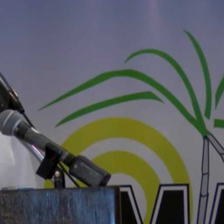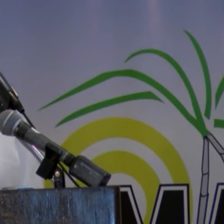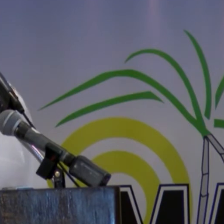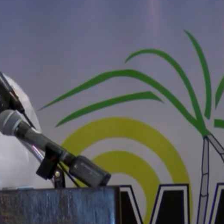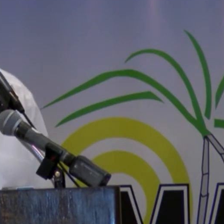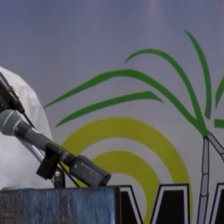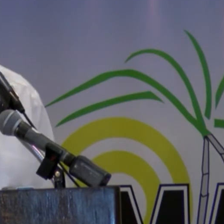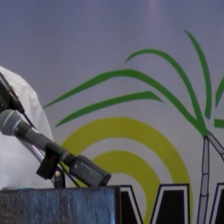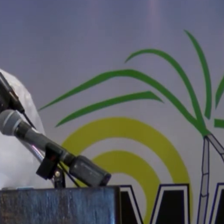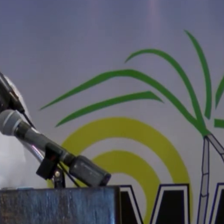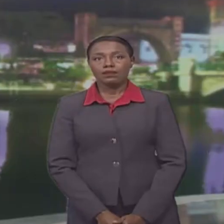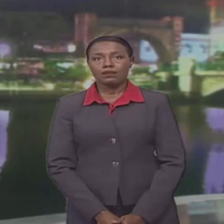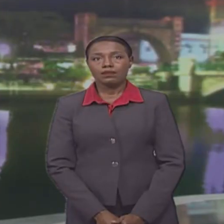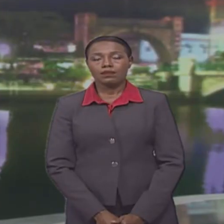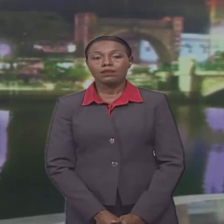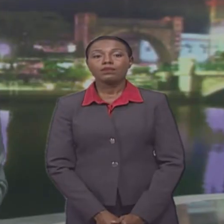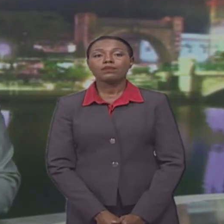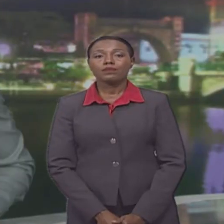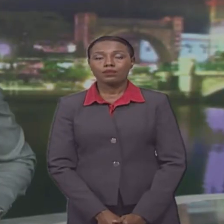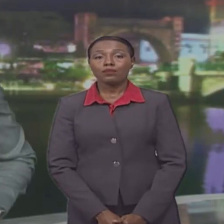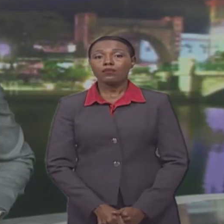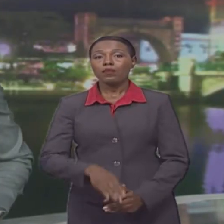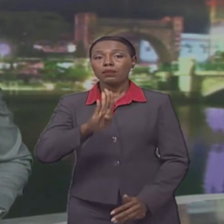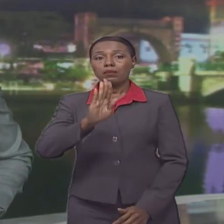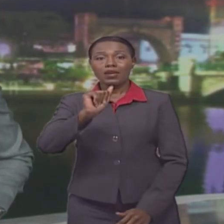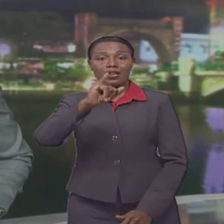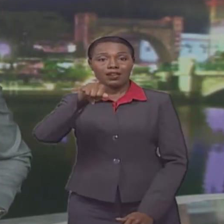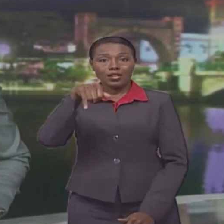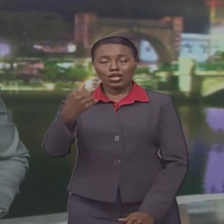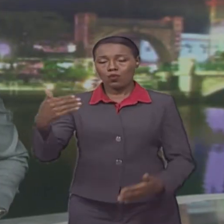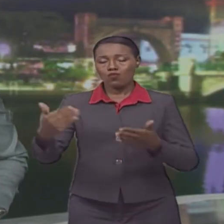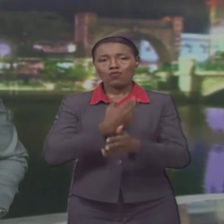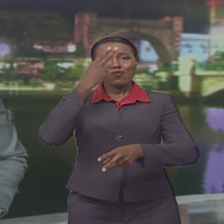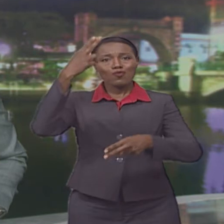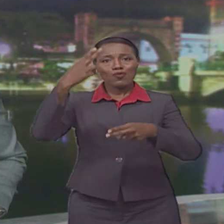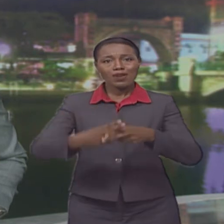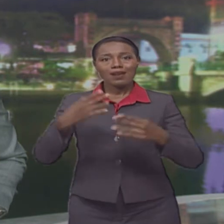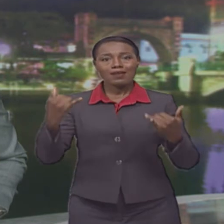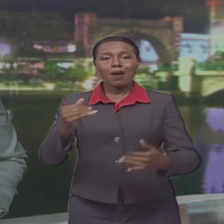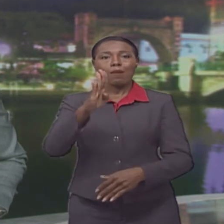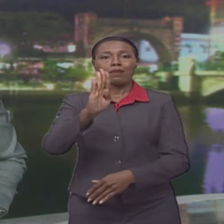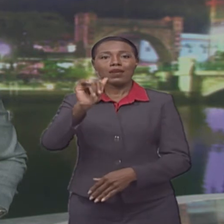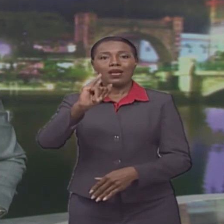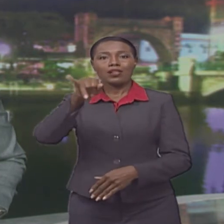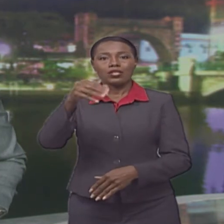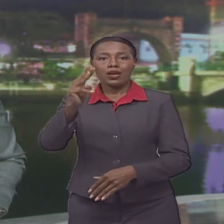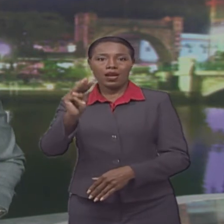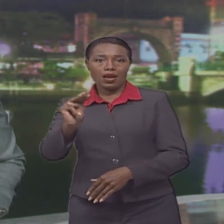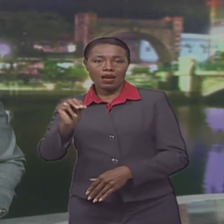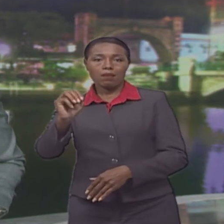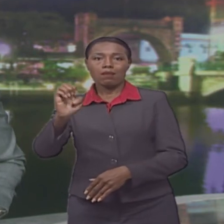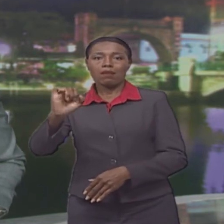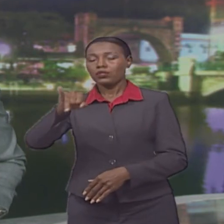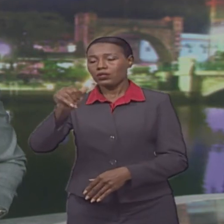of the areas we have to work on. The Barbados Association of Journalists has a new name. It is now the Barbados Association of Journalists and